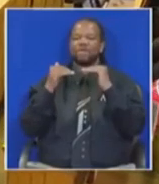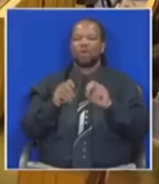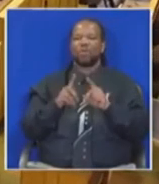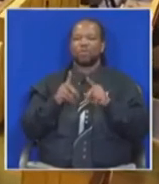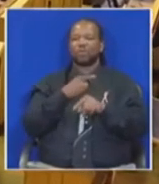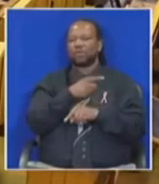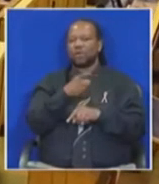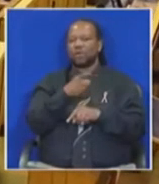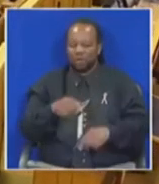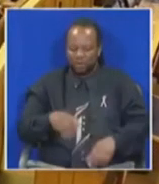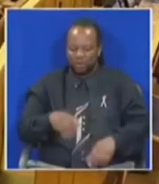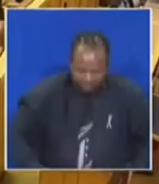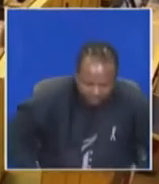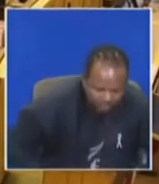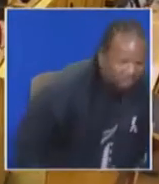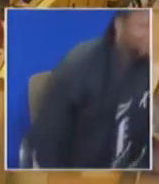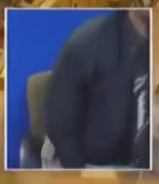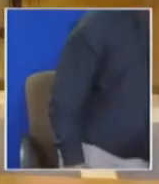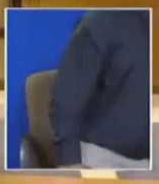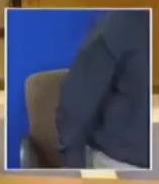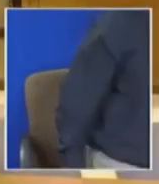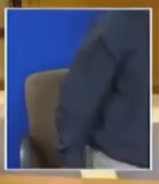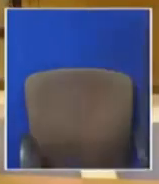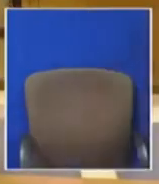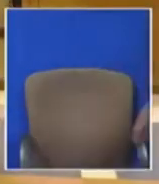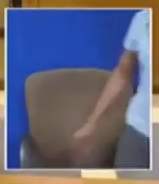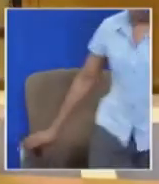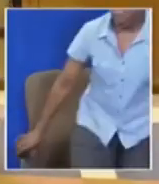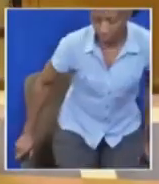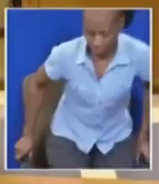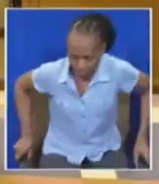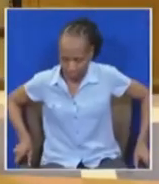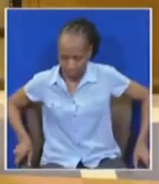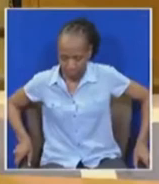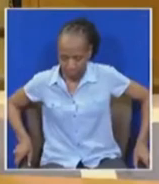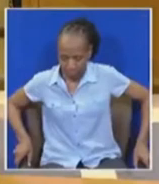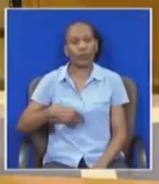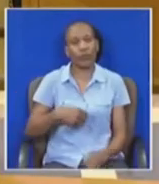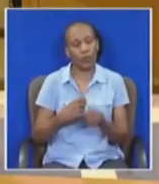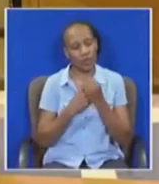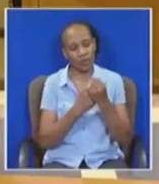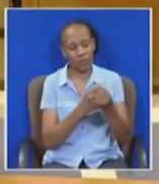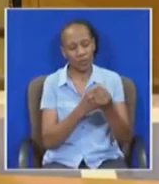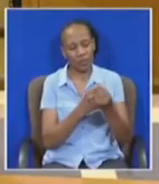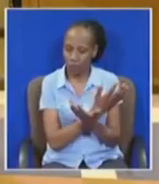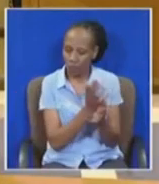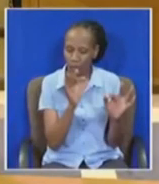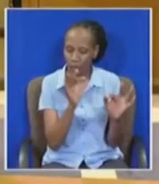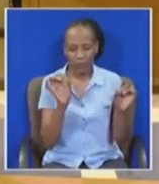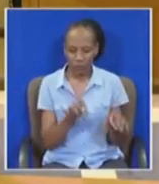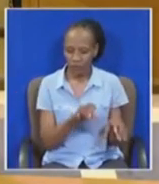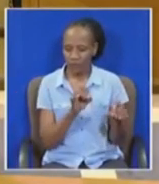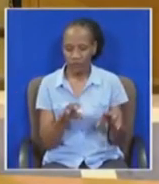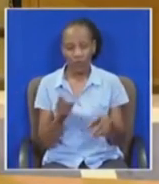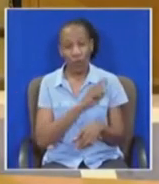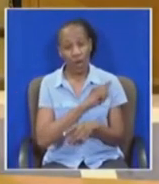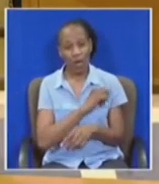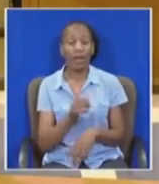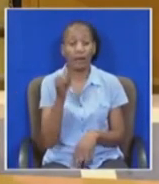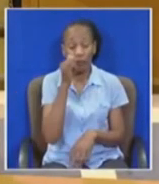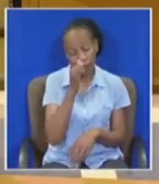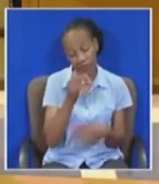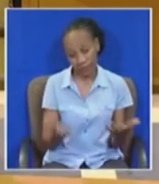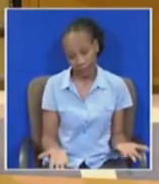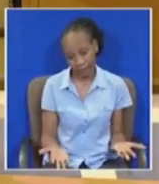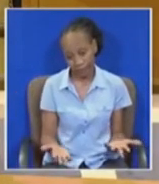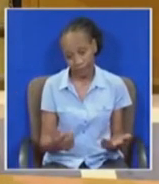all. We stand with every South African who has been a victim of crime. The only